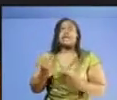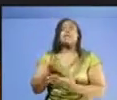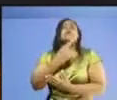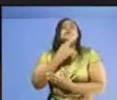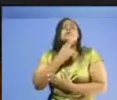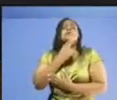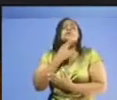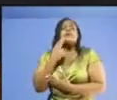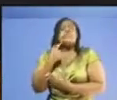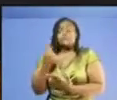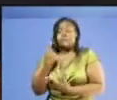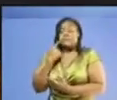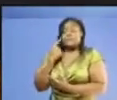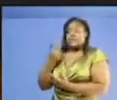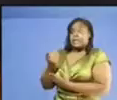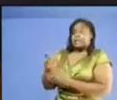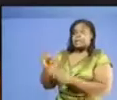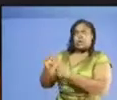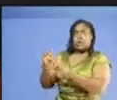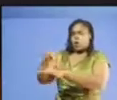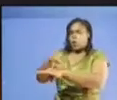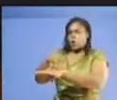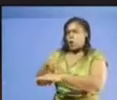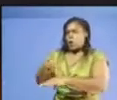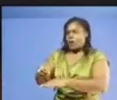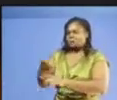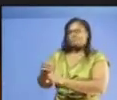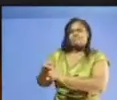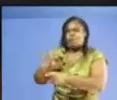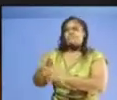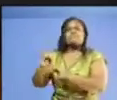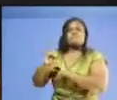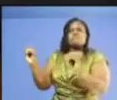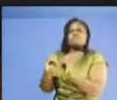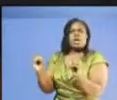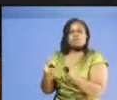the earth ex nihilo. He made it from nothing.